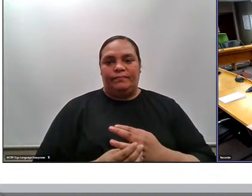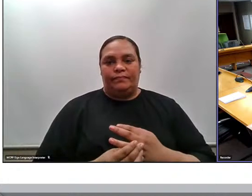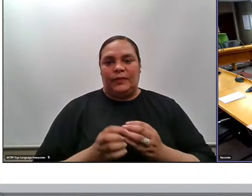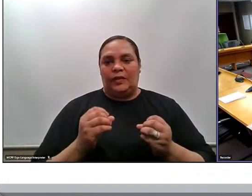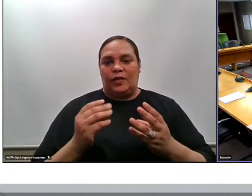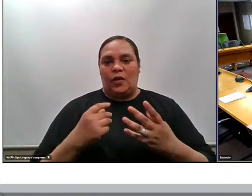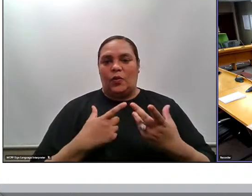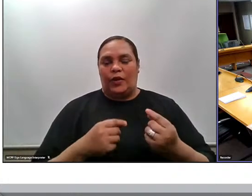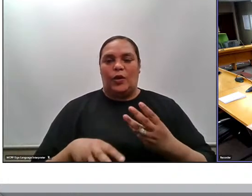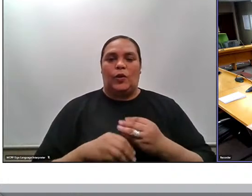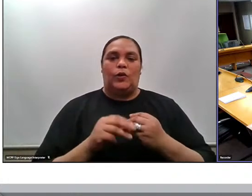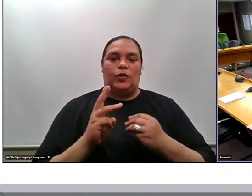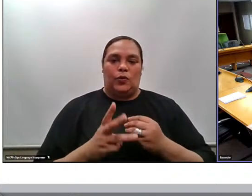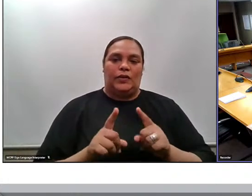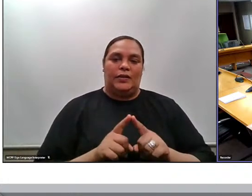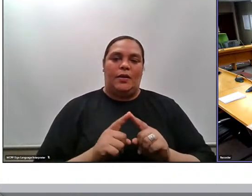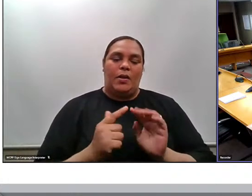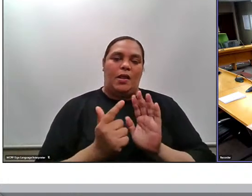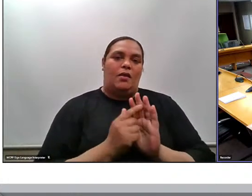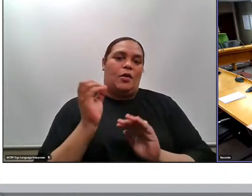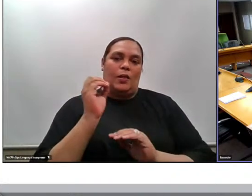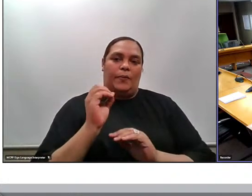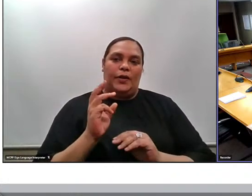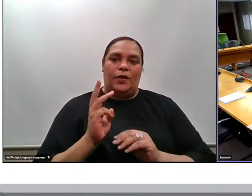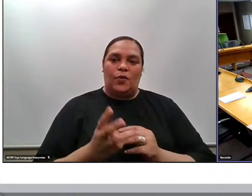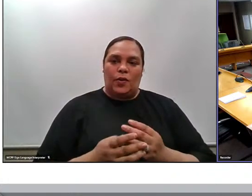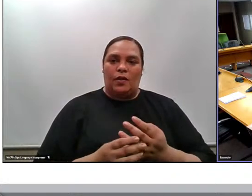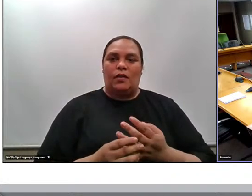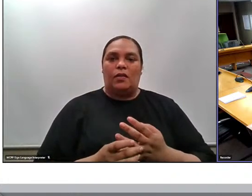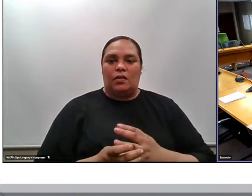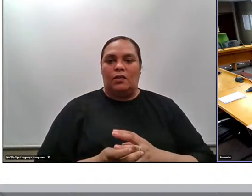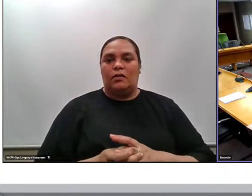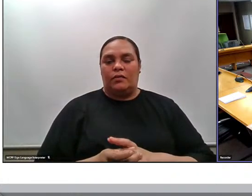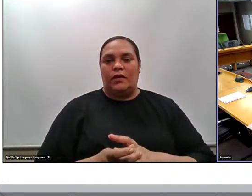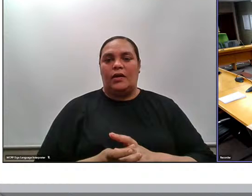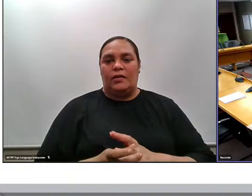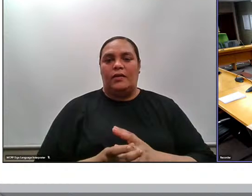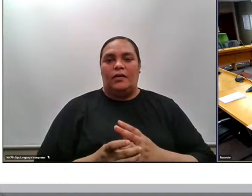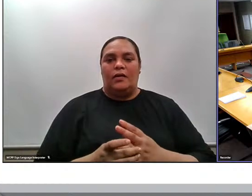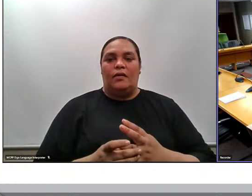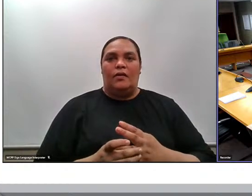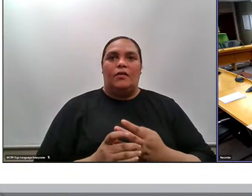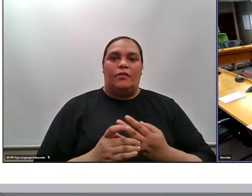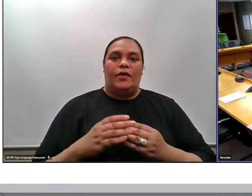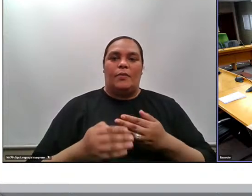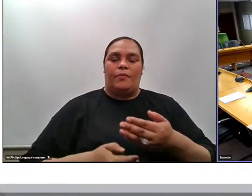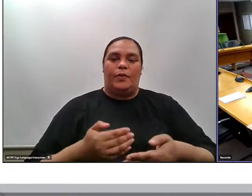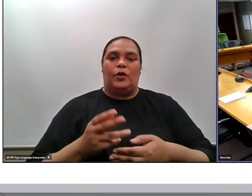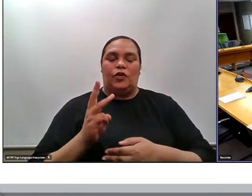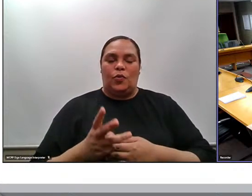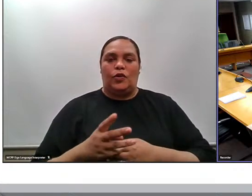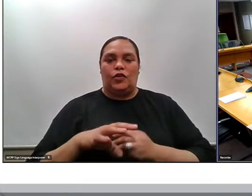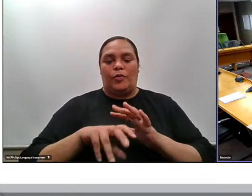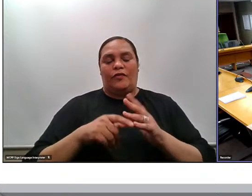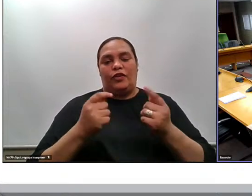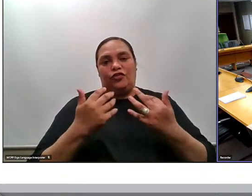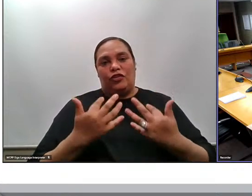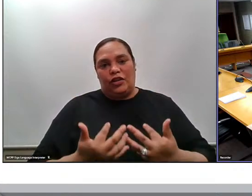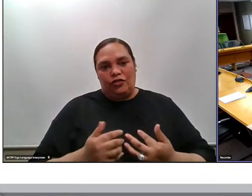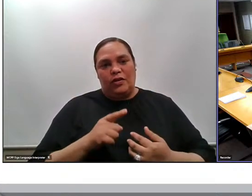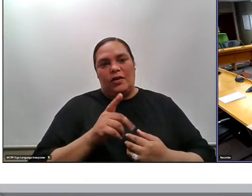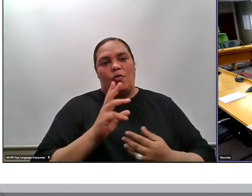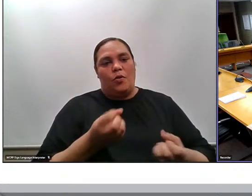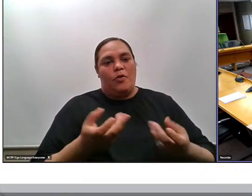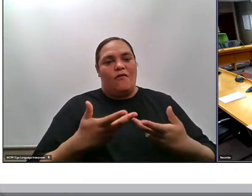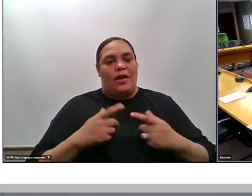So we'll include that as well in the legal opinion. Then just to take us through the rest of the process, so Provincial Treasury will